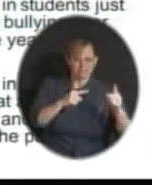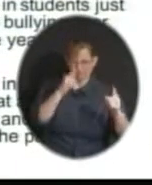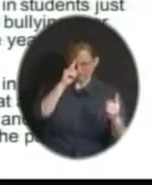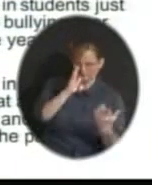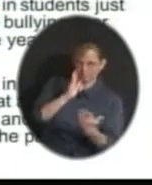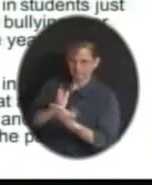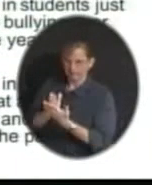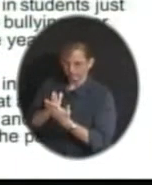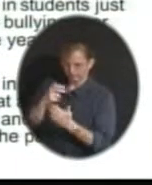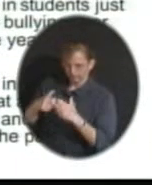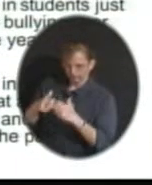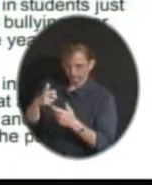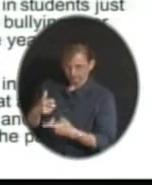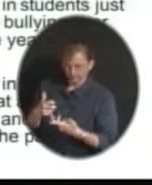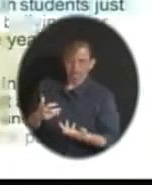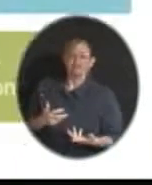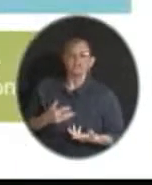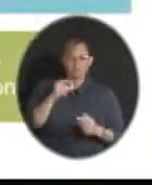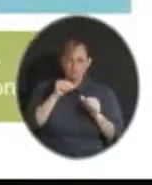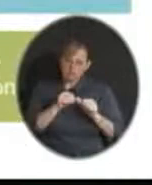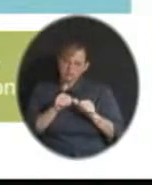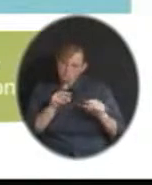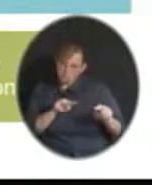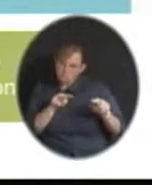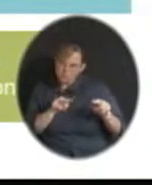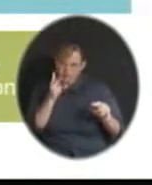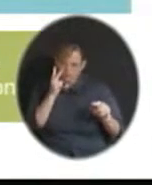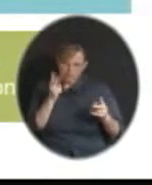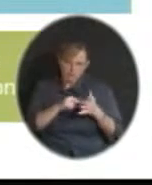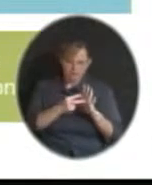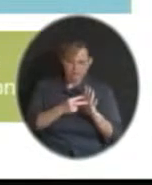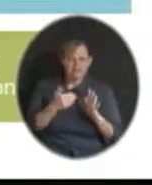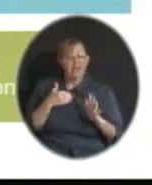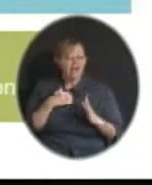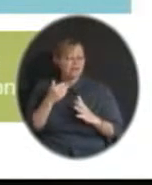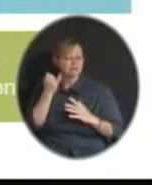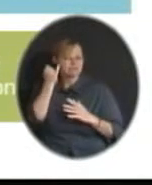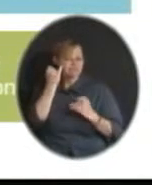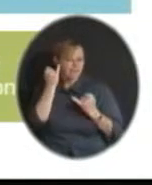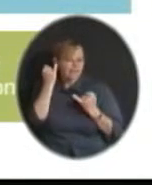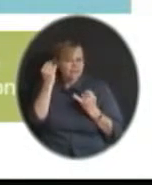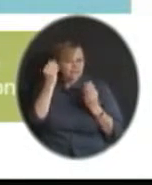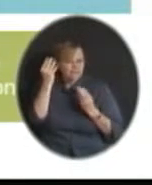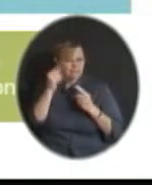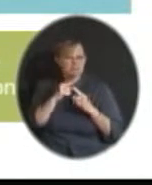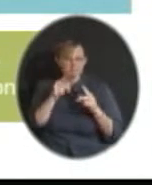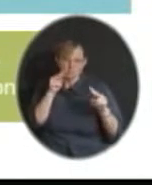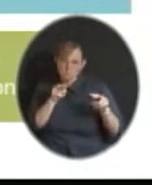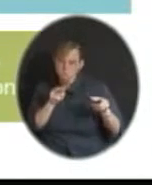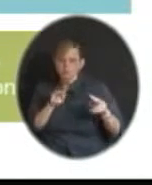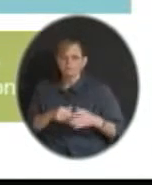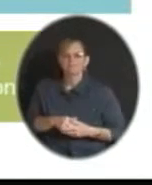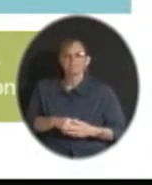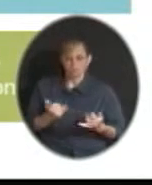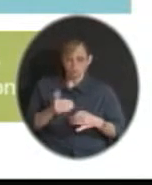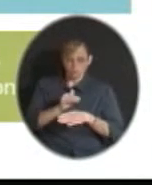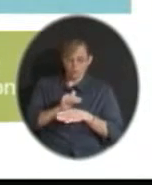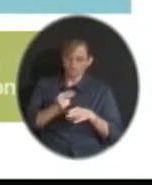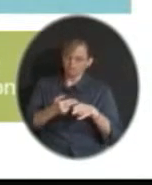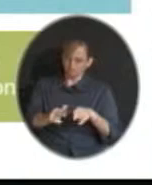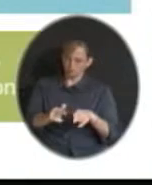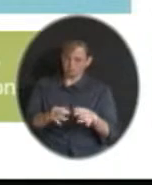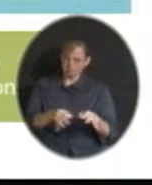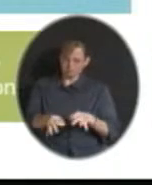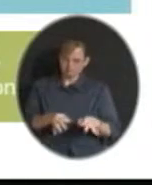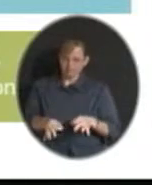we're continuing to kind of look at this and see what this means. We have some ideas. What I want to give to you tonight in a brief overview is what we're doing